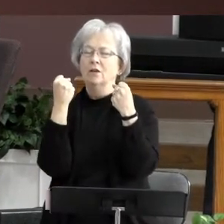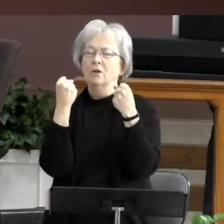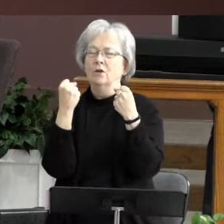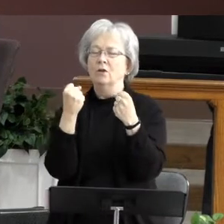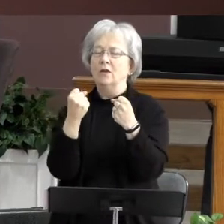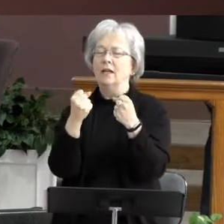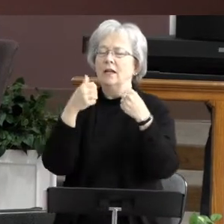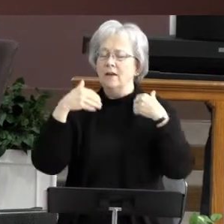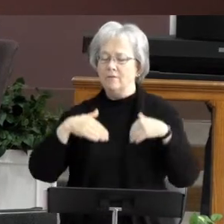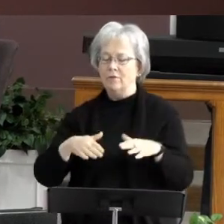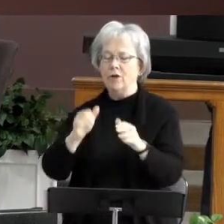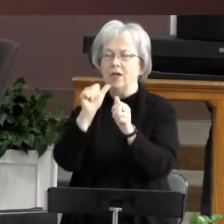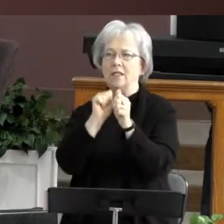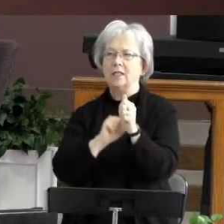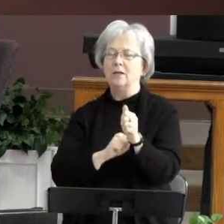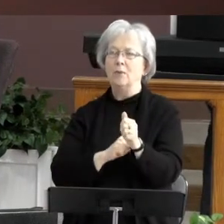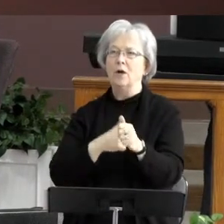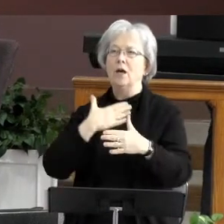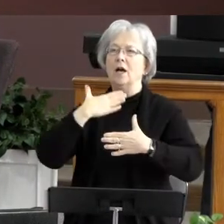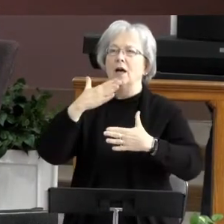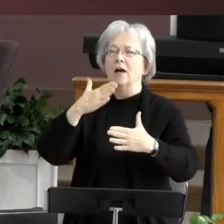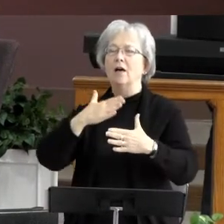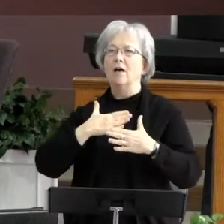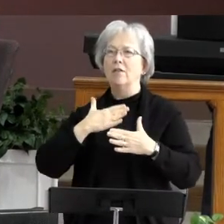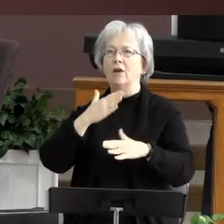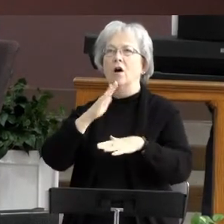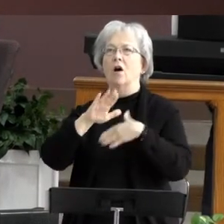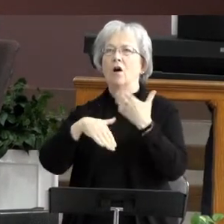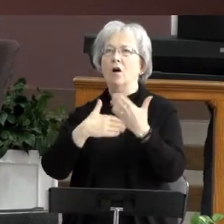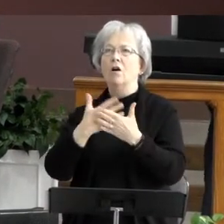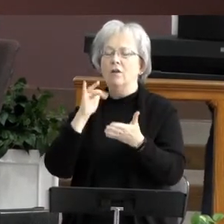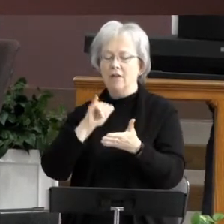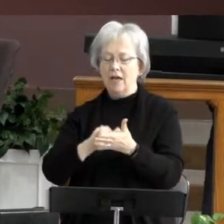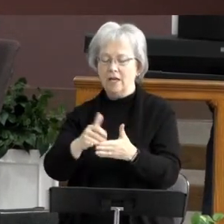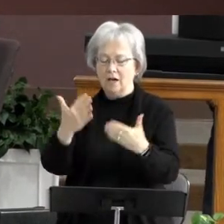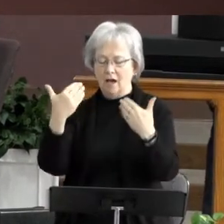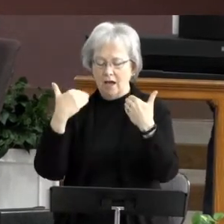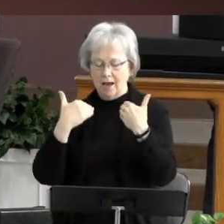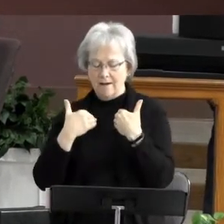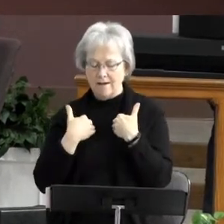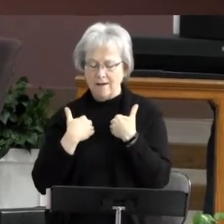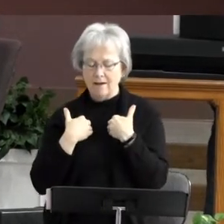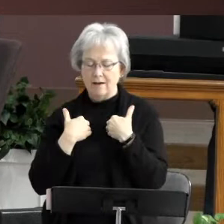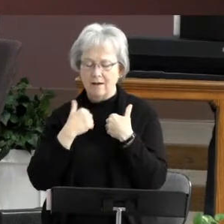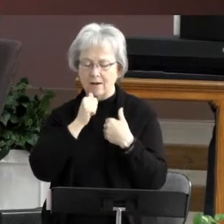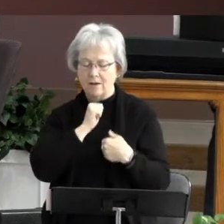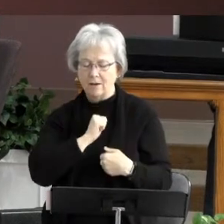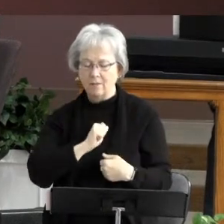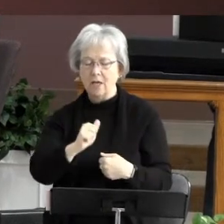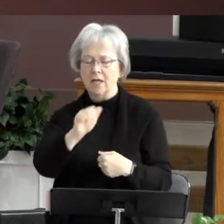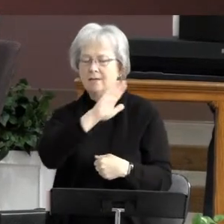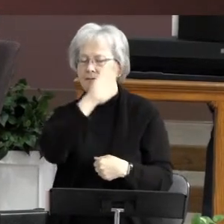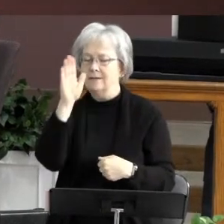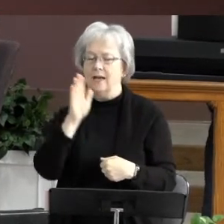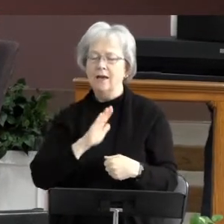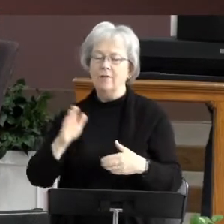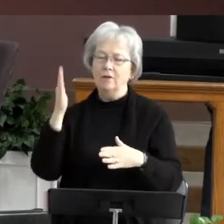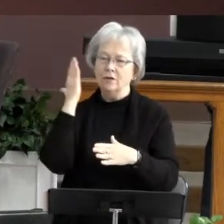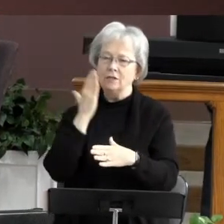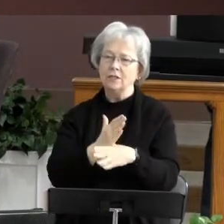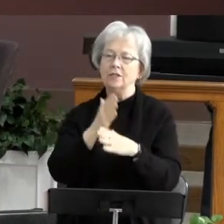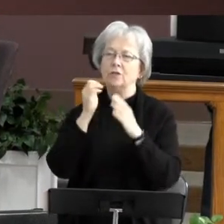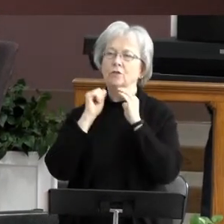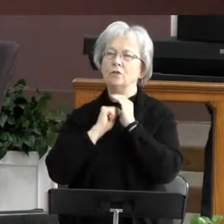strength. Let every breath, all that I am,